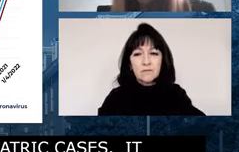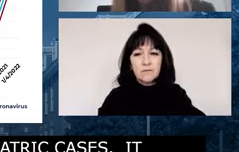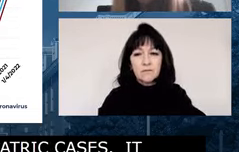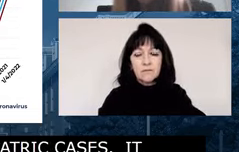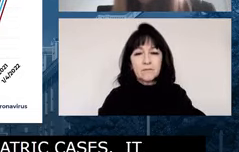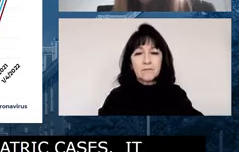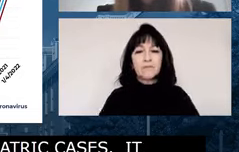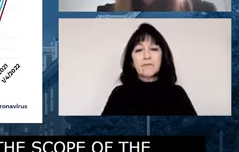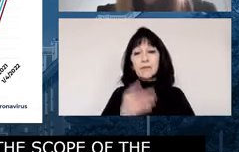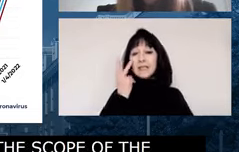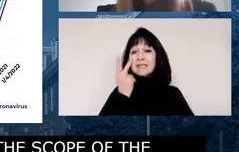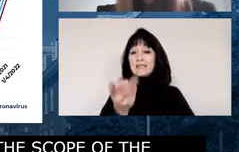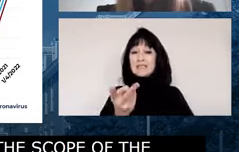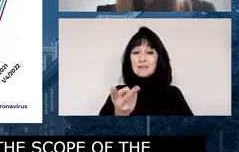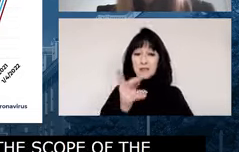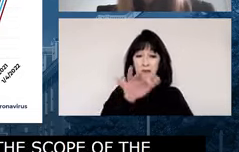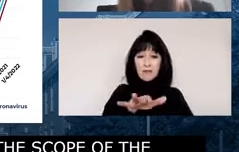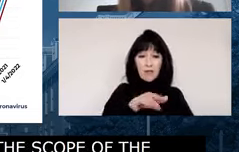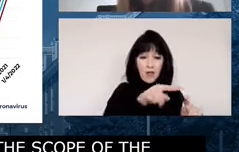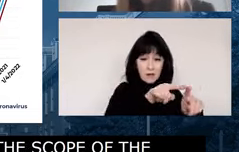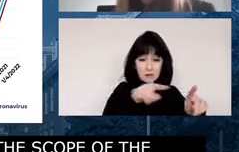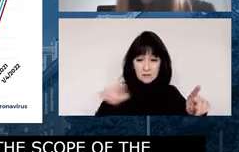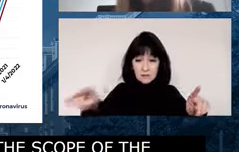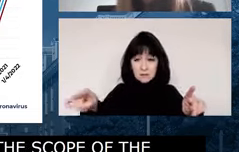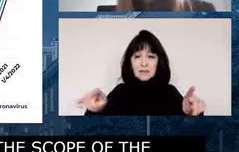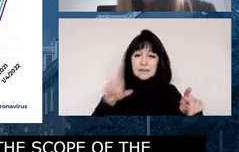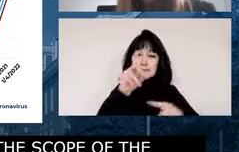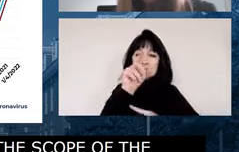after Thanksgiving, we started to